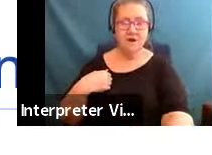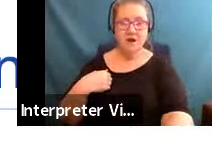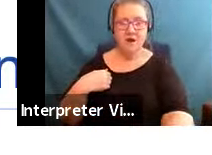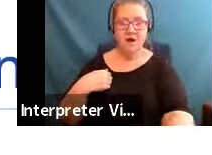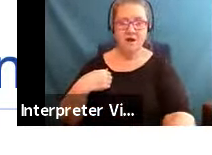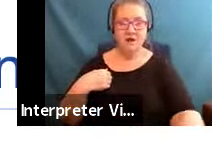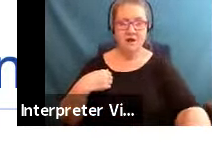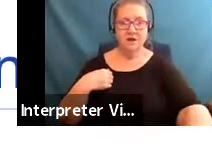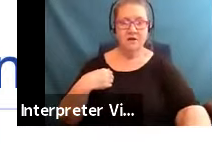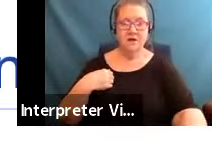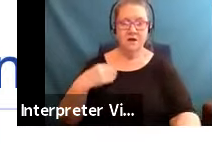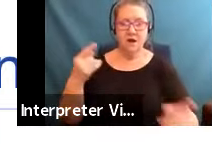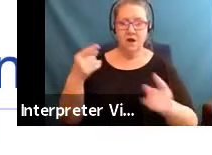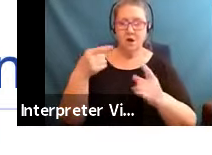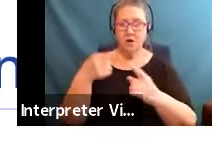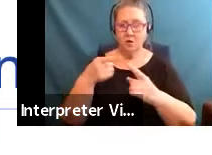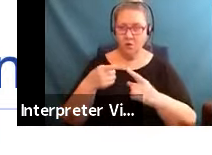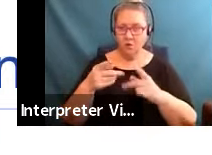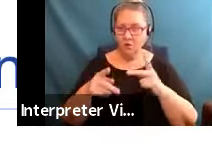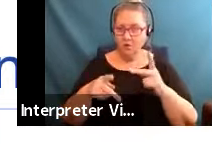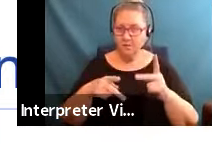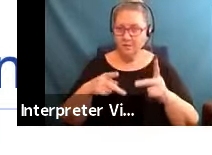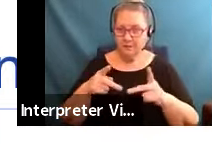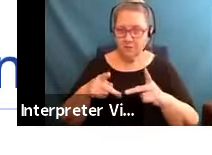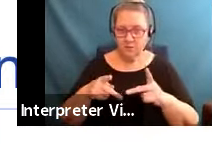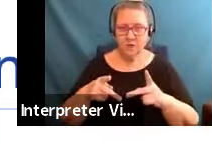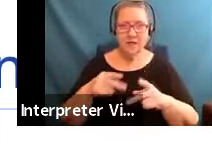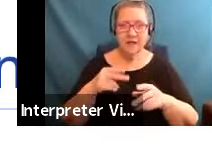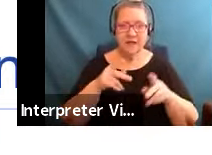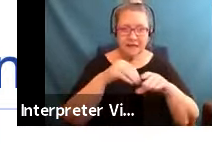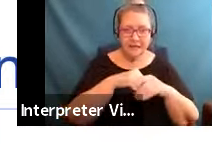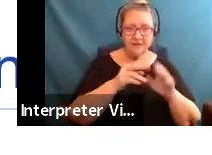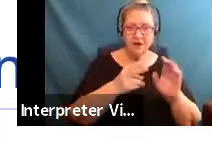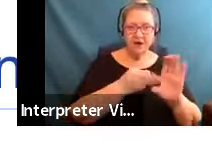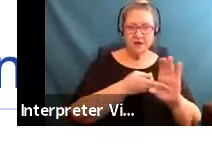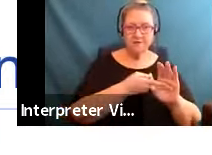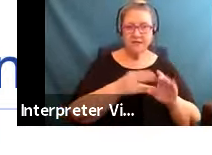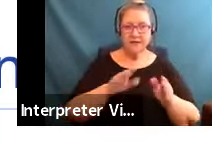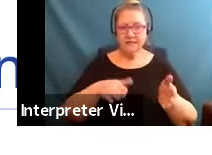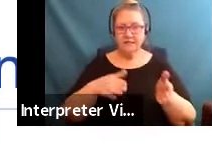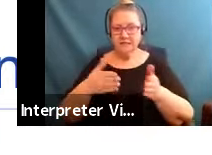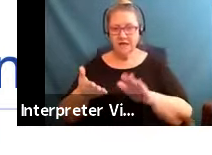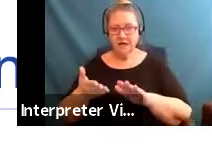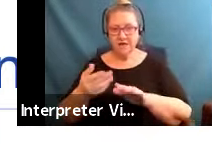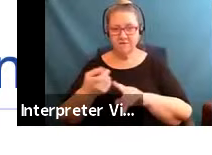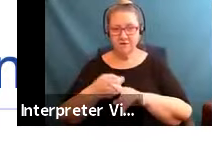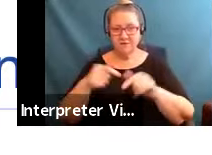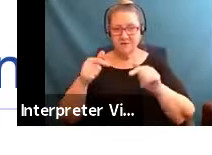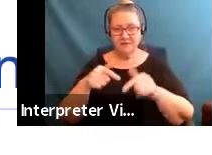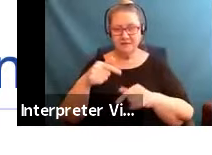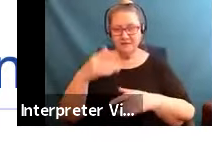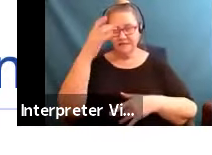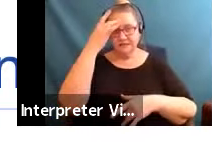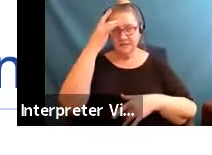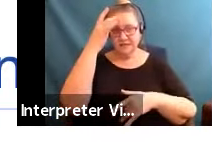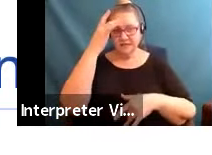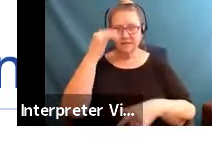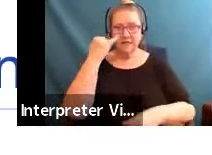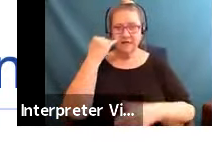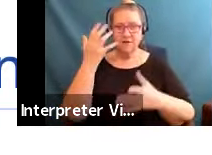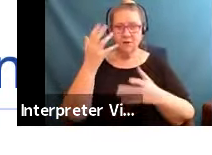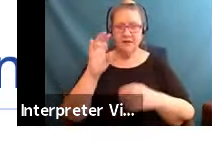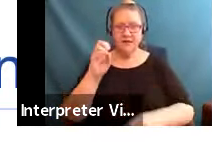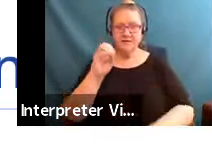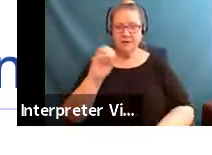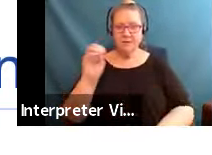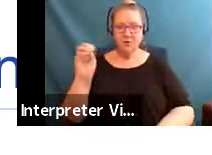people that are most disproportionately impacted, the people that are in the hospital and or dying from this disease, and if we wanted to get at least 70%